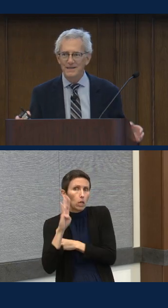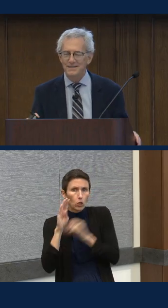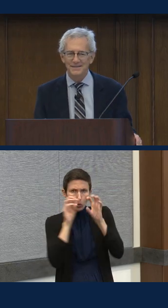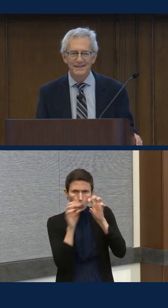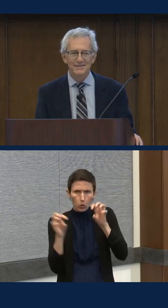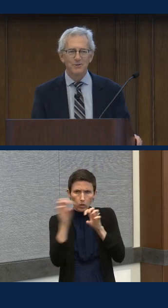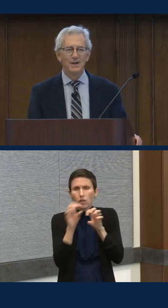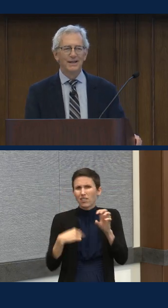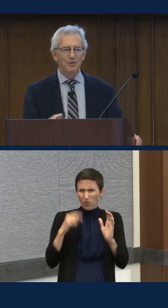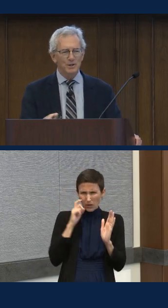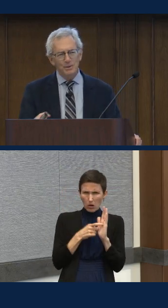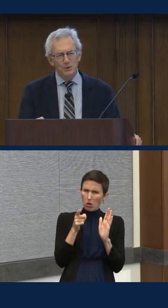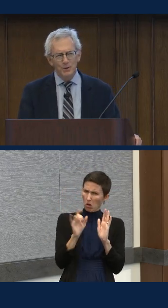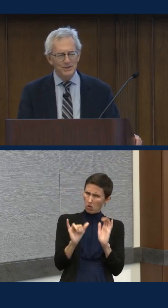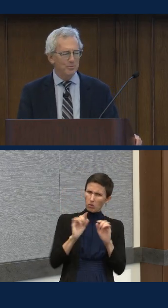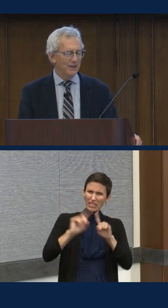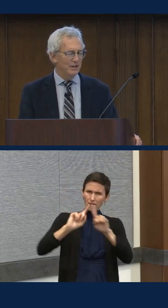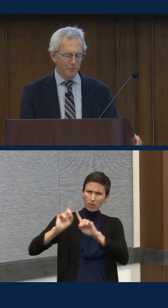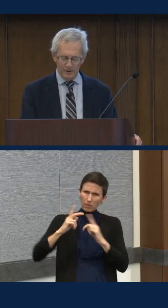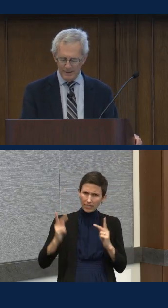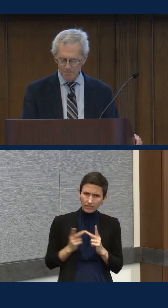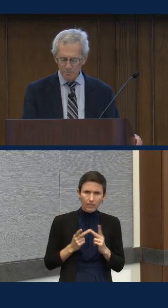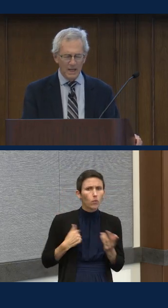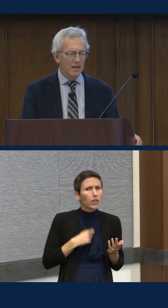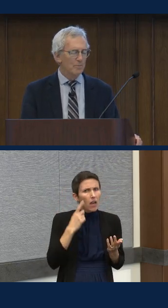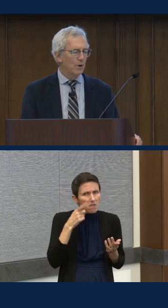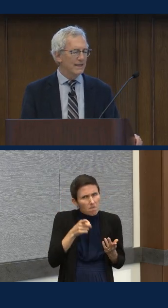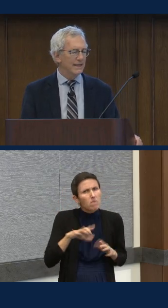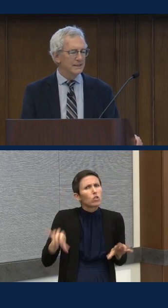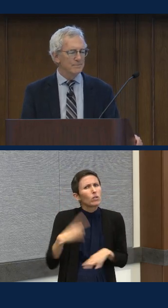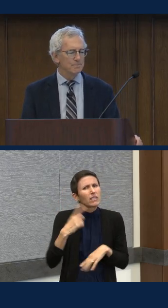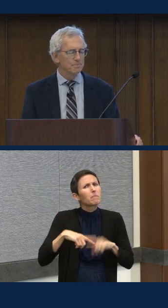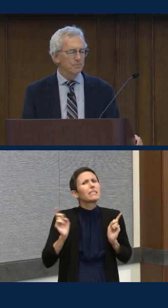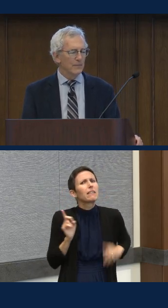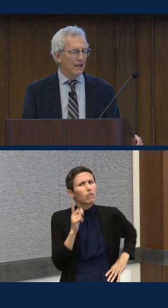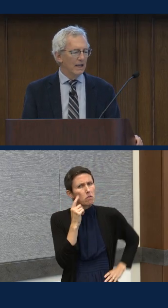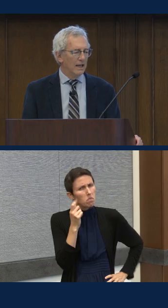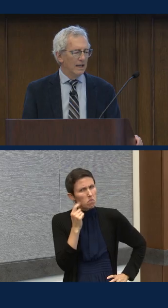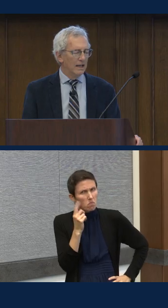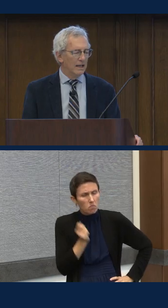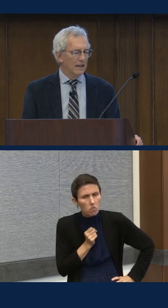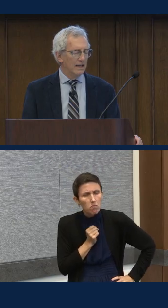different places, and so it must be doing something differently. But